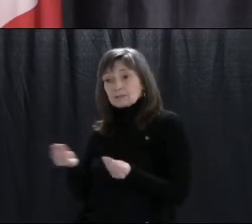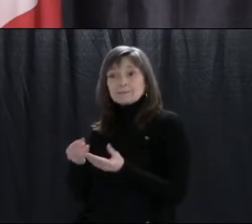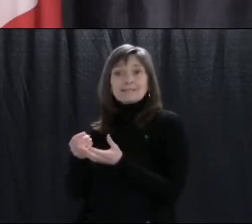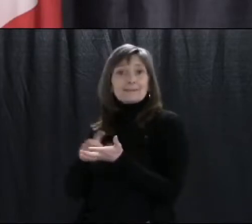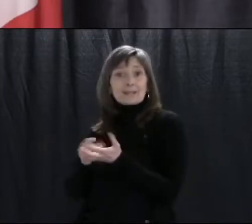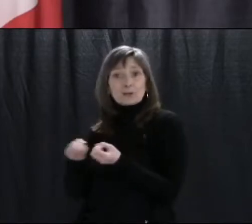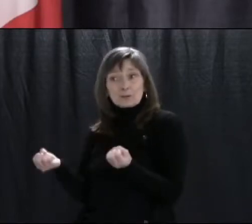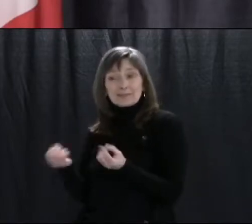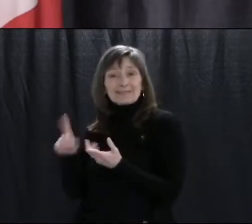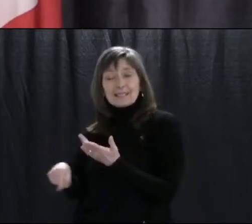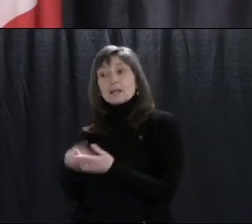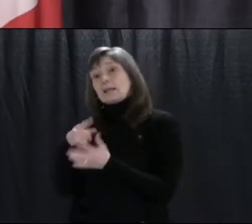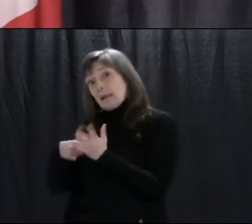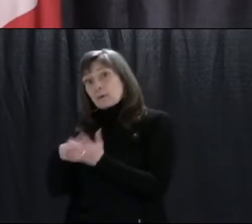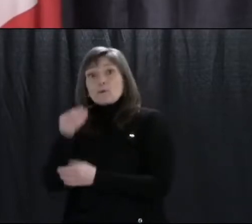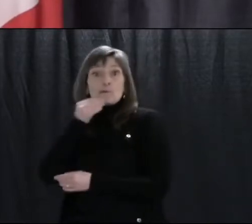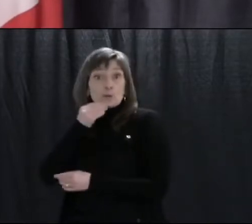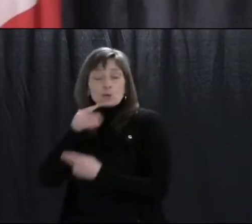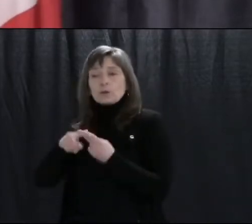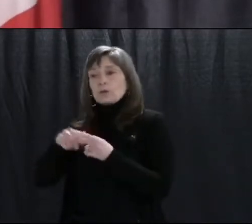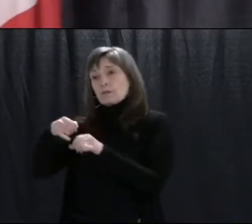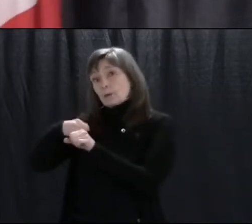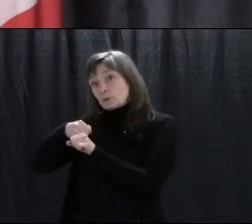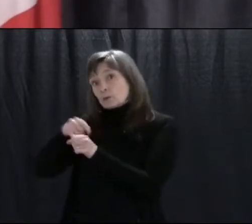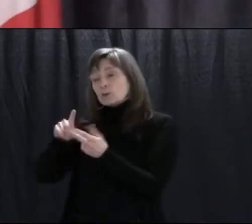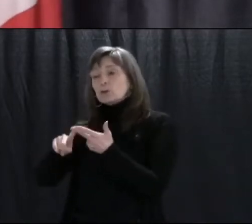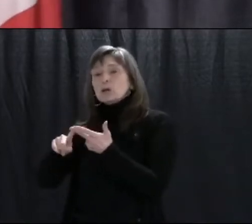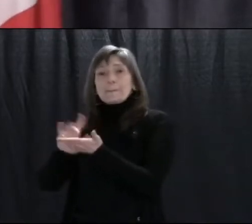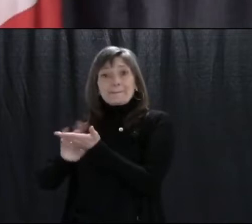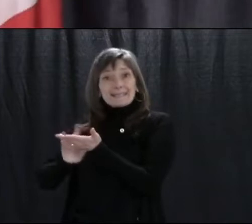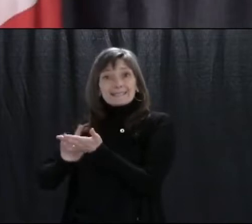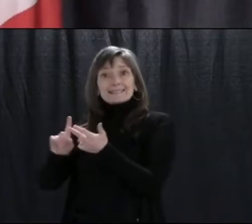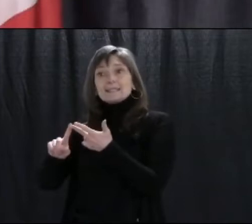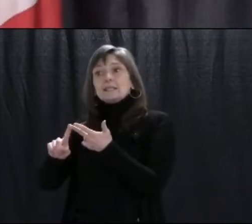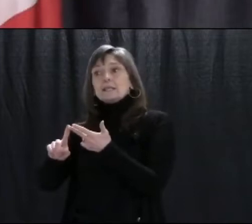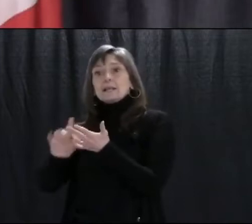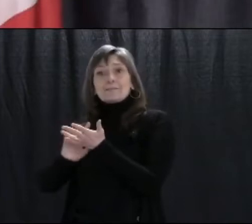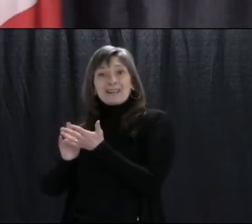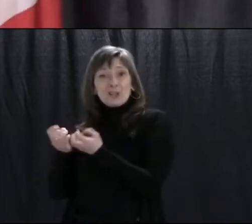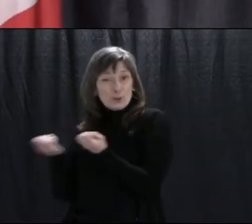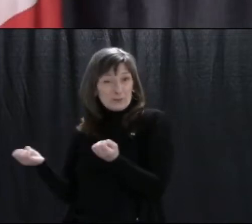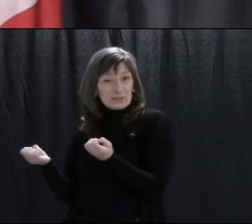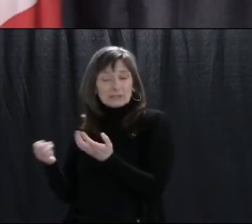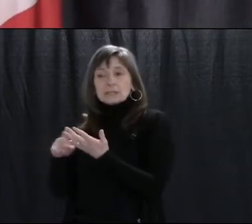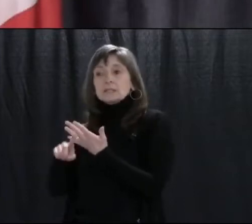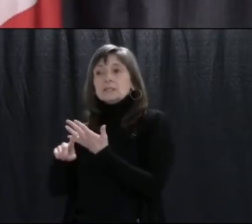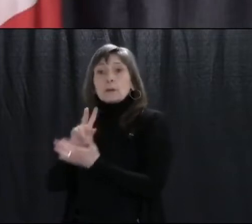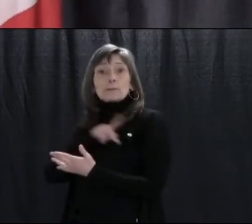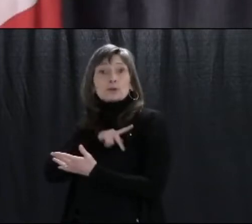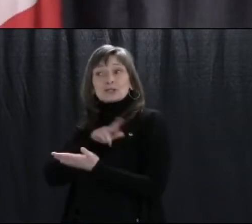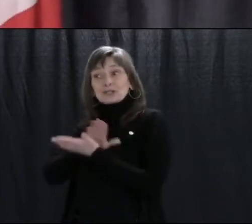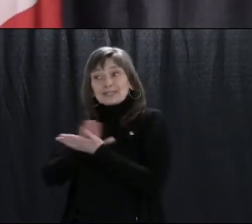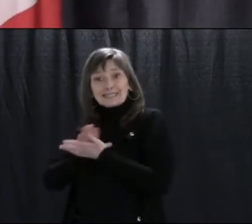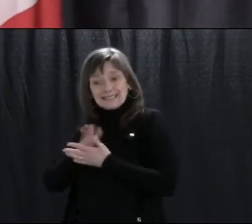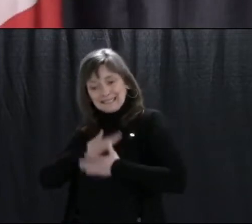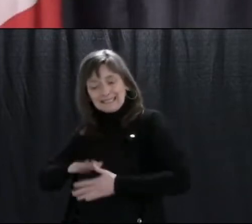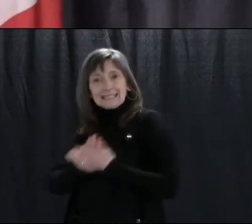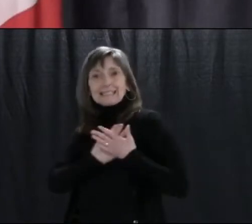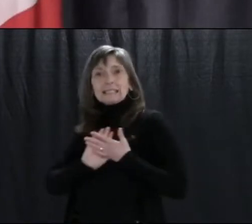include stores that sell food, pharmaceutical products, medicine and medical devices, personal hygiene